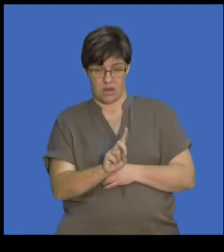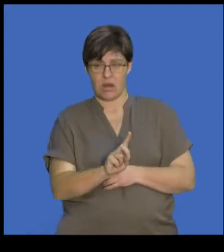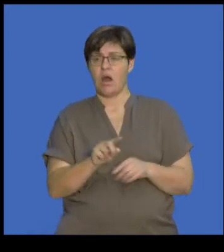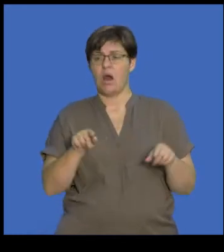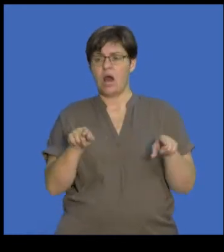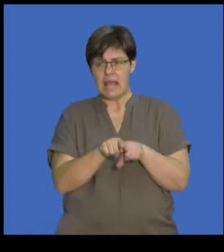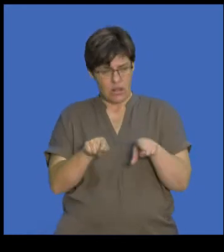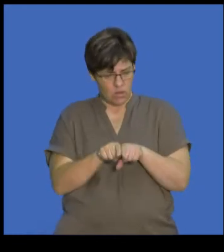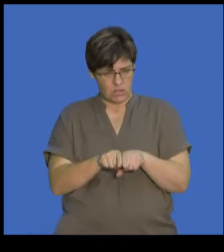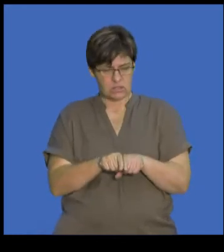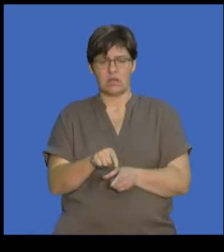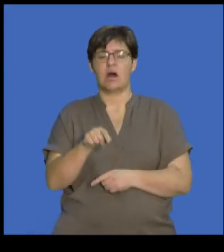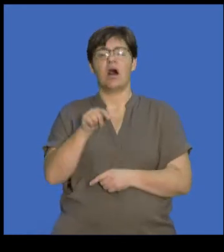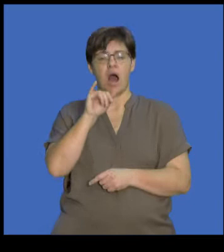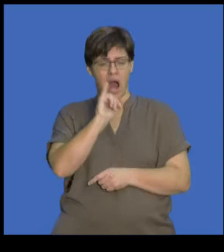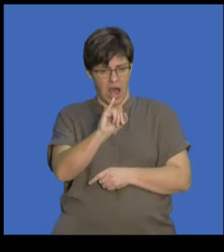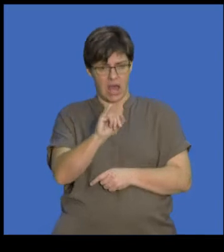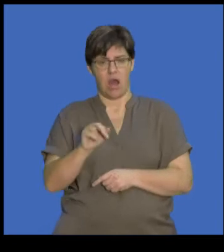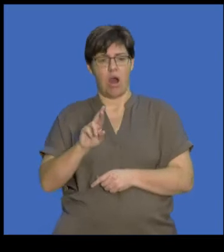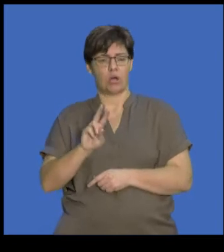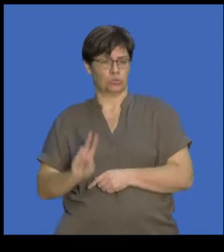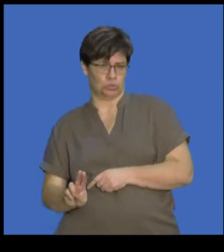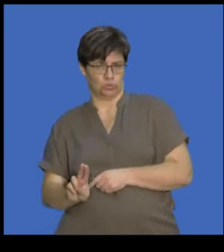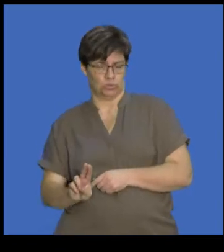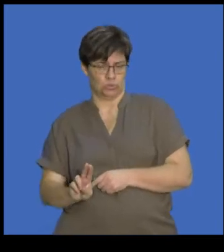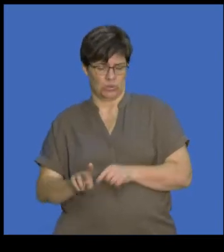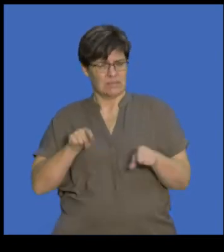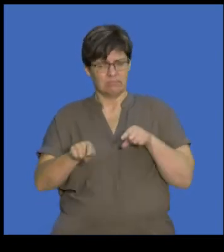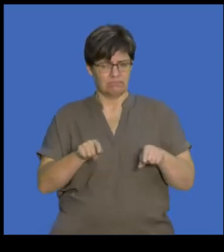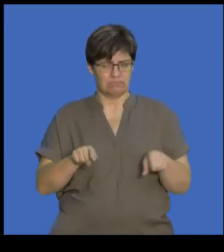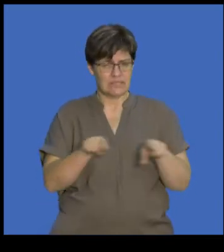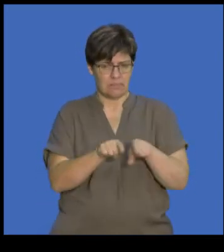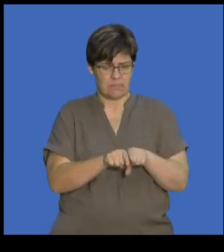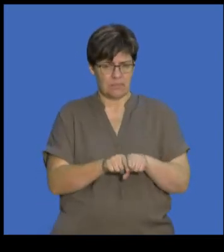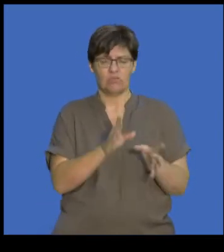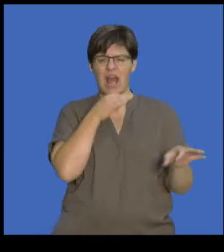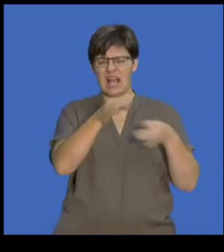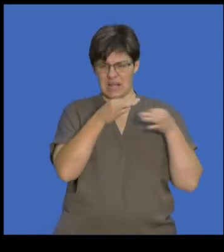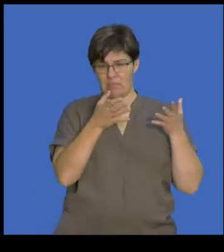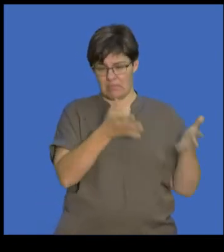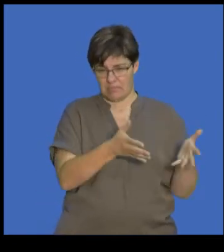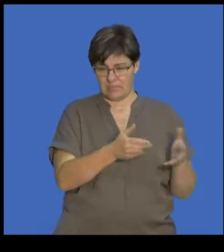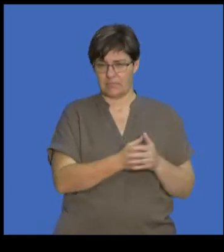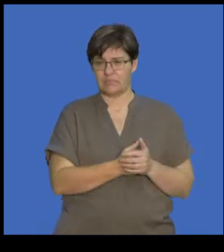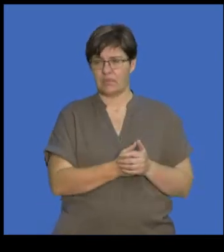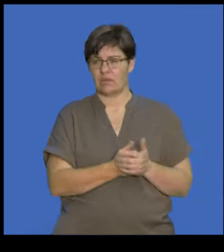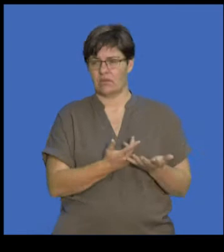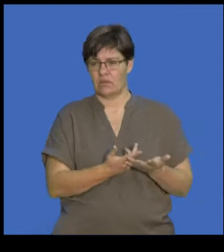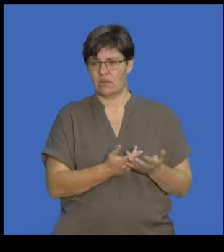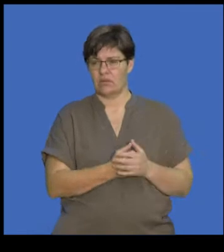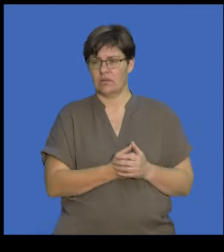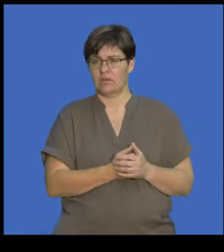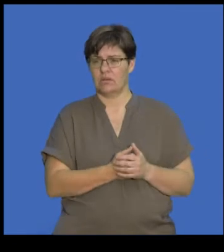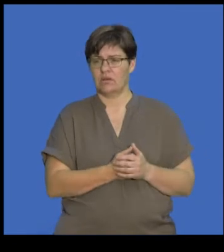also equal to the current that passes through resistor 2. So we can also describe that in terms of notation as I2.